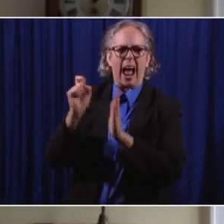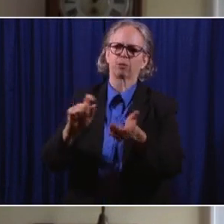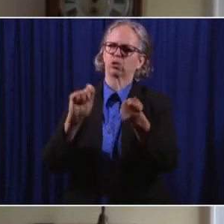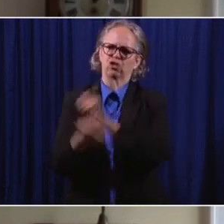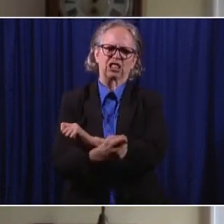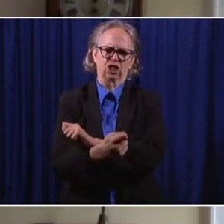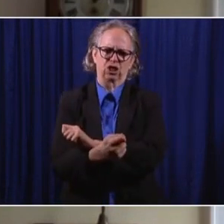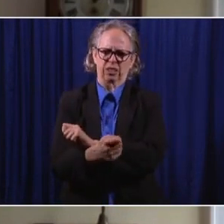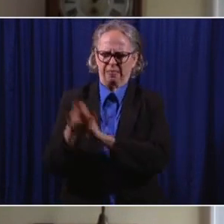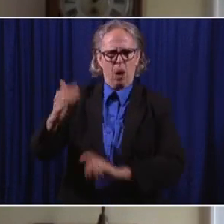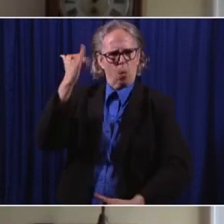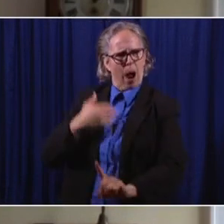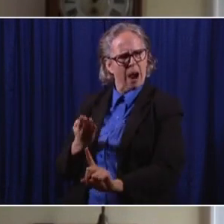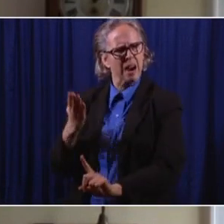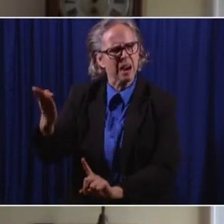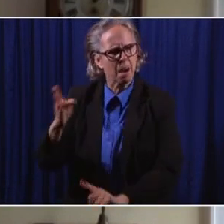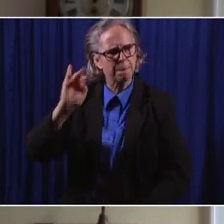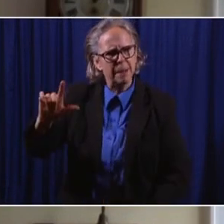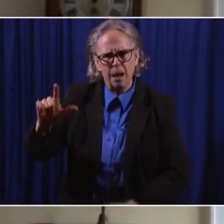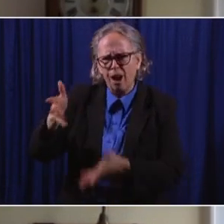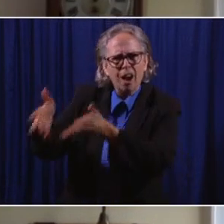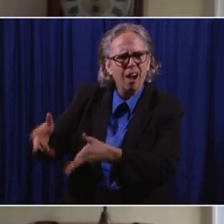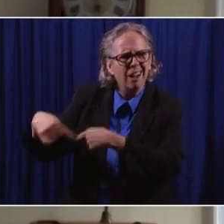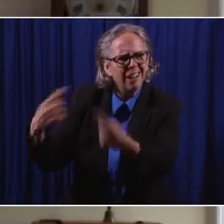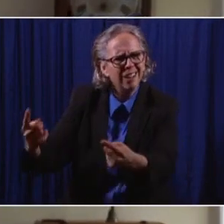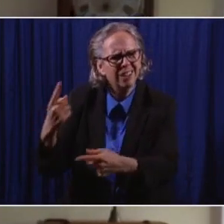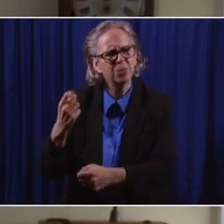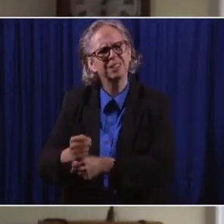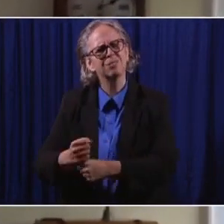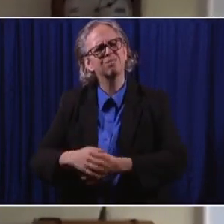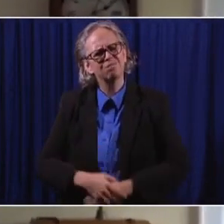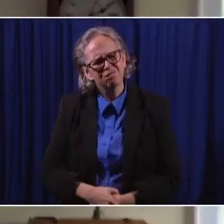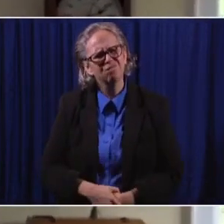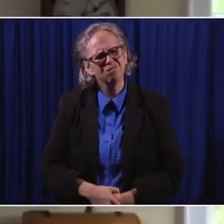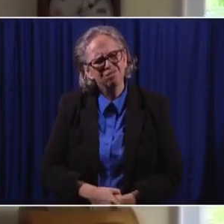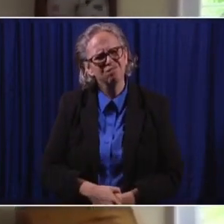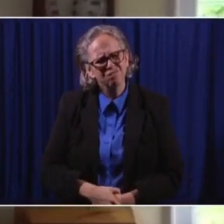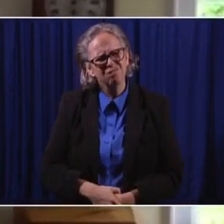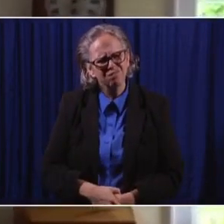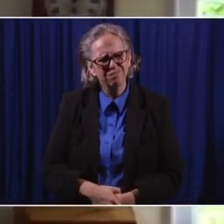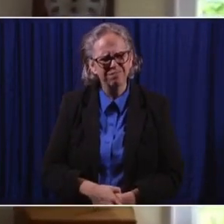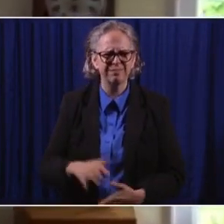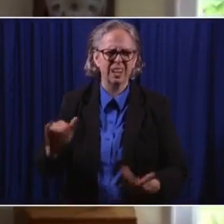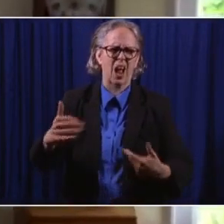Let's look at a couple of the victims.